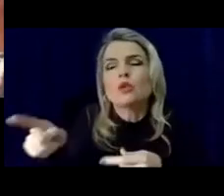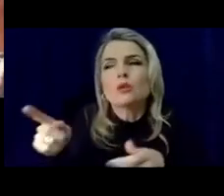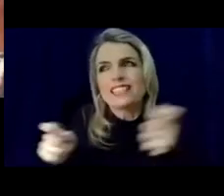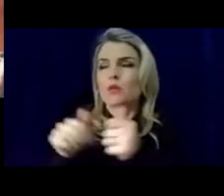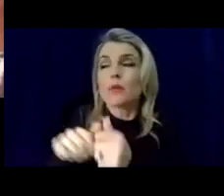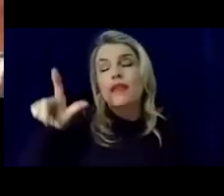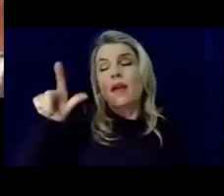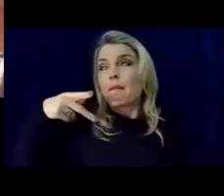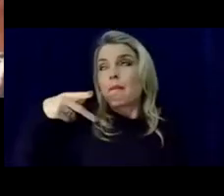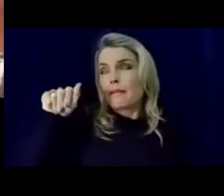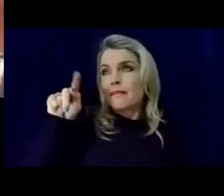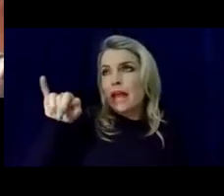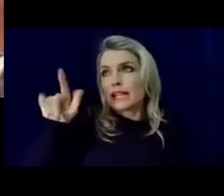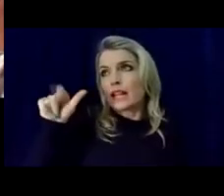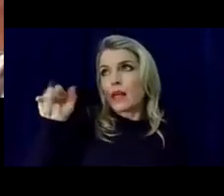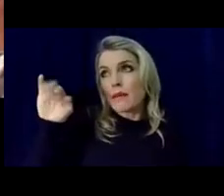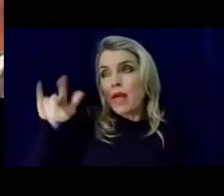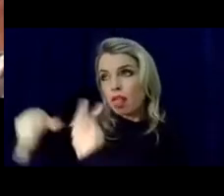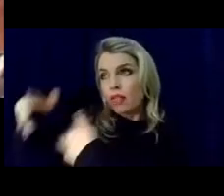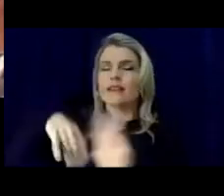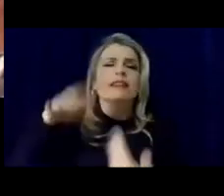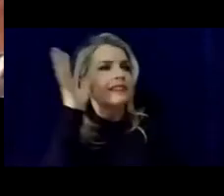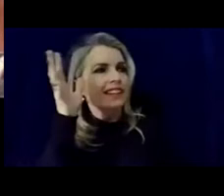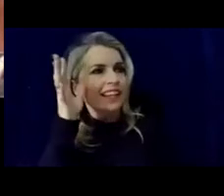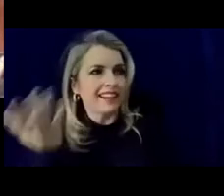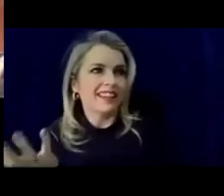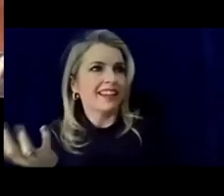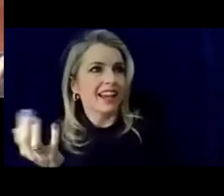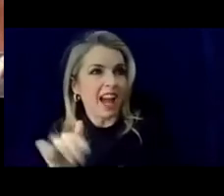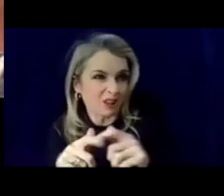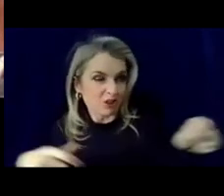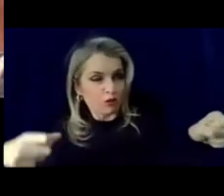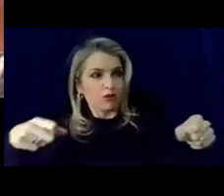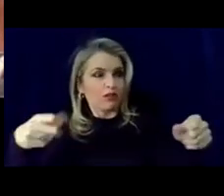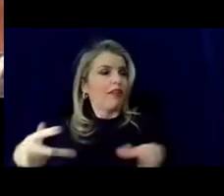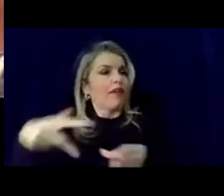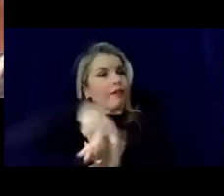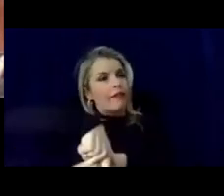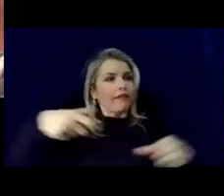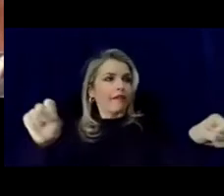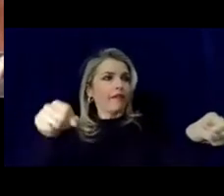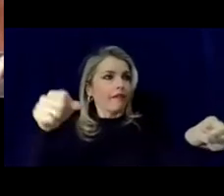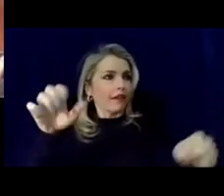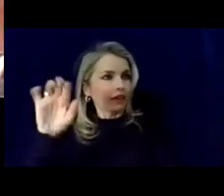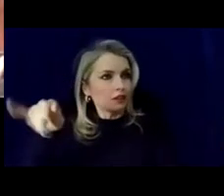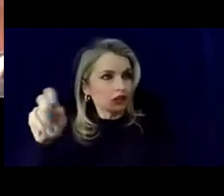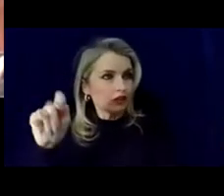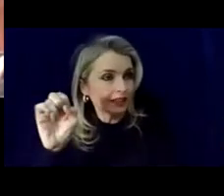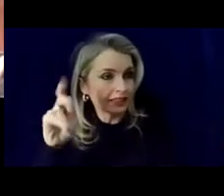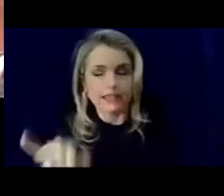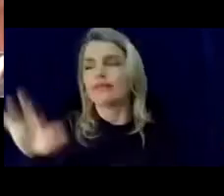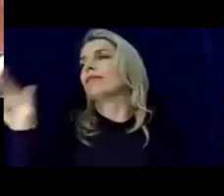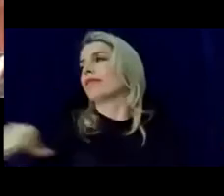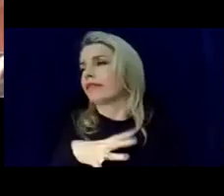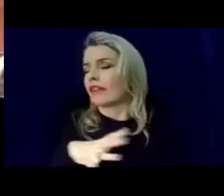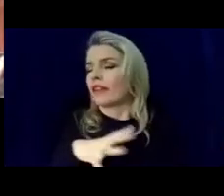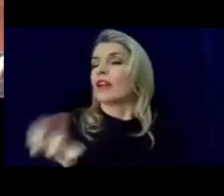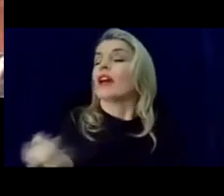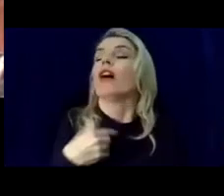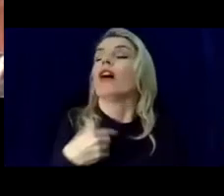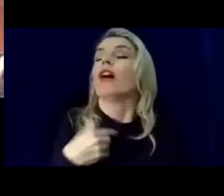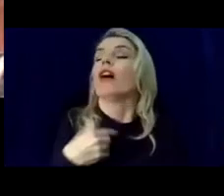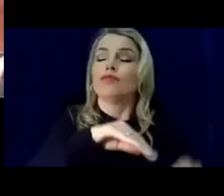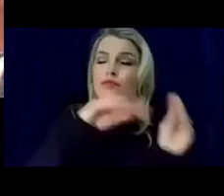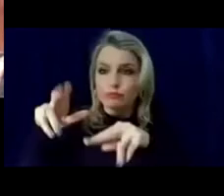LaBelle. Patty drive a jet ski? Well, whomever then. Nima puts the chair down by the door, next to the